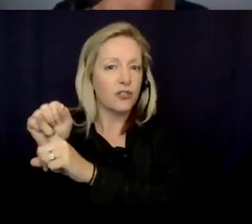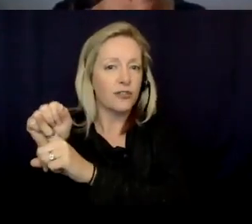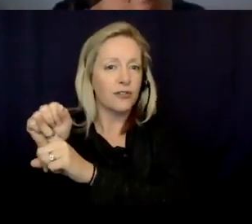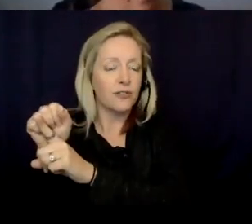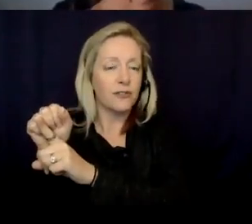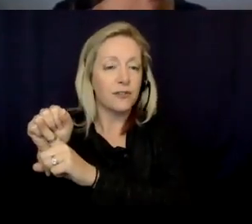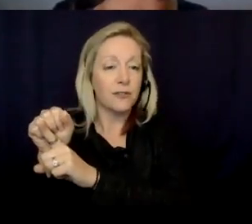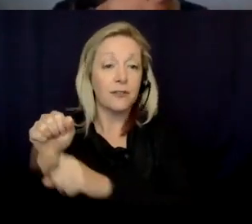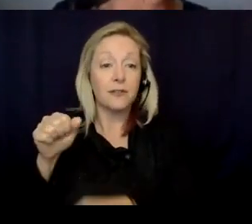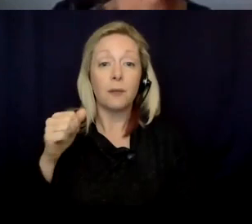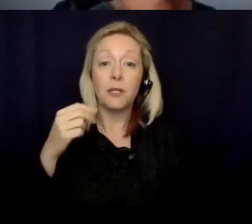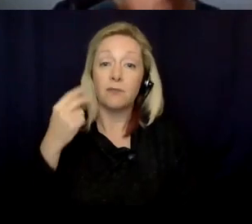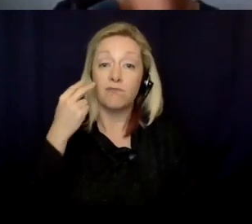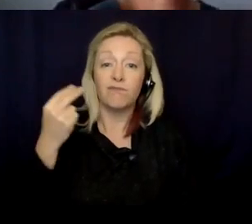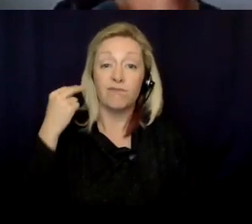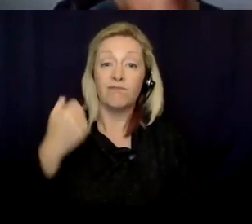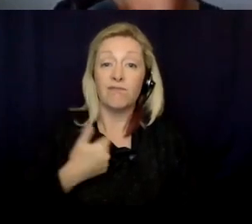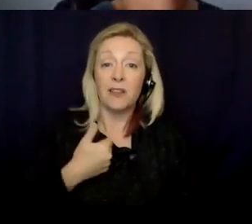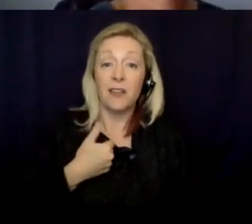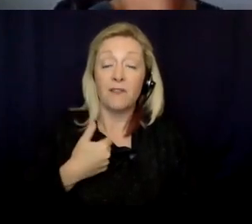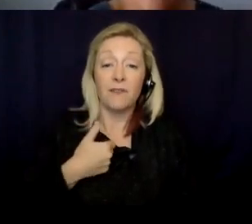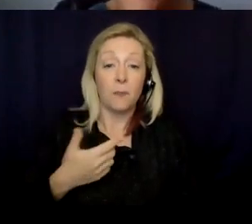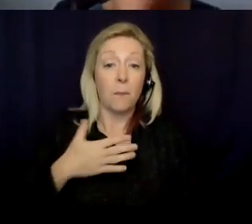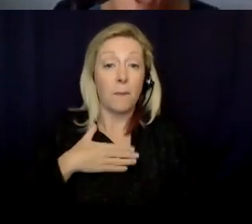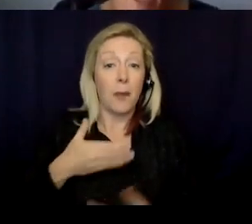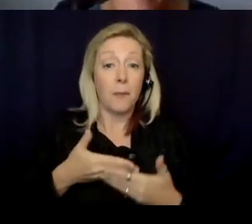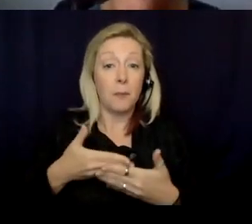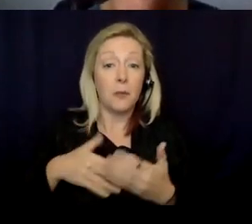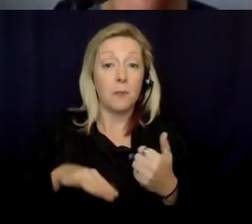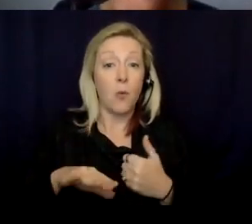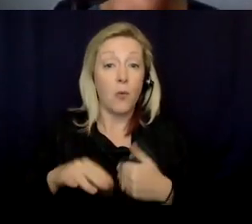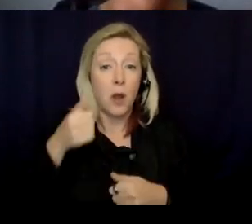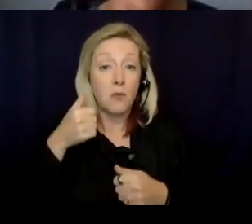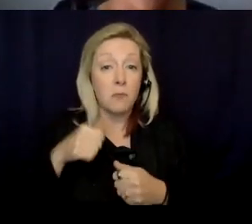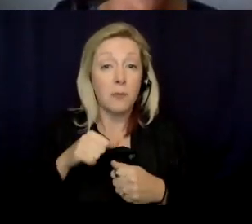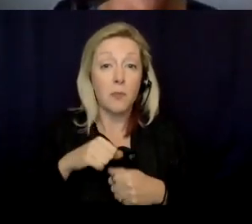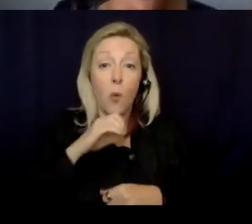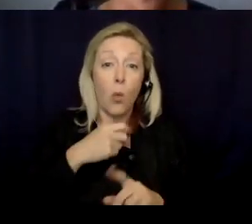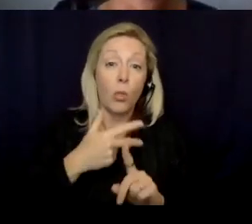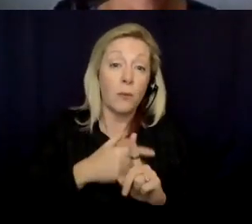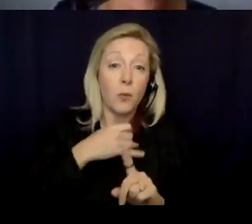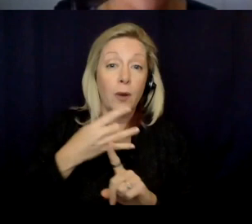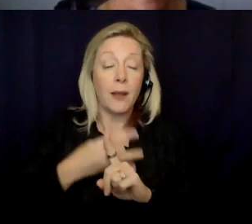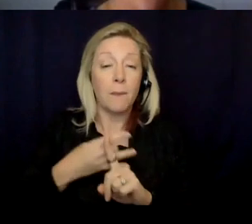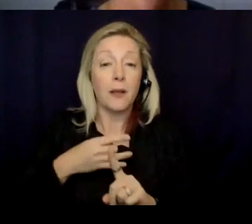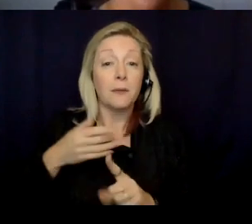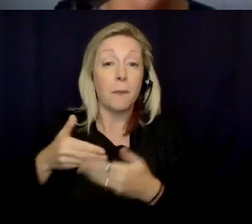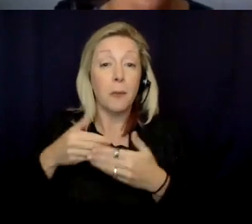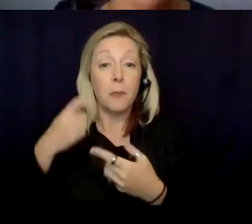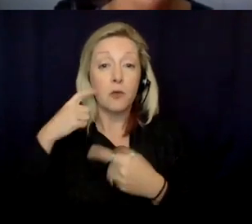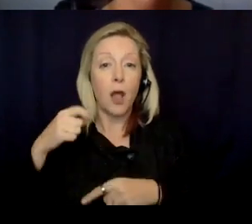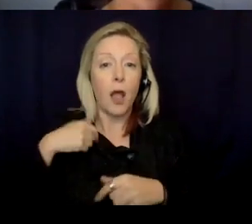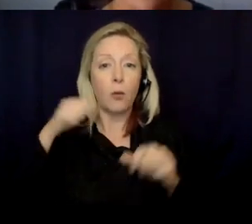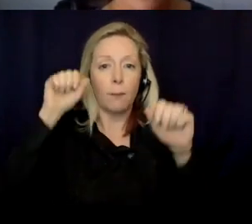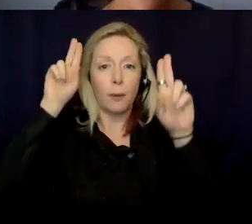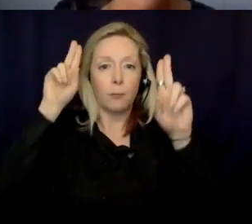and that's been a minute or two, but my babies would cry in those early stages, in those early months. And you just thought,